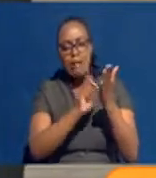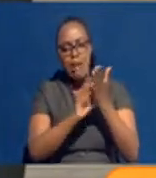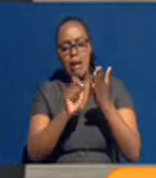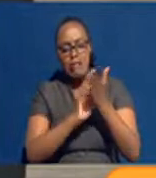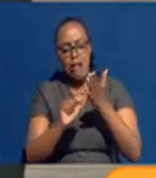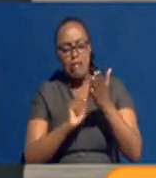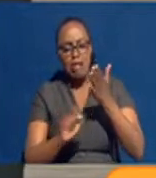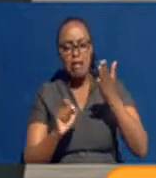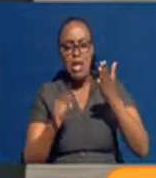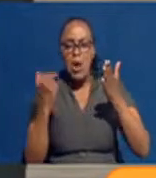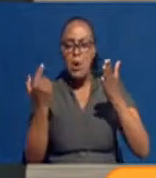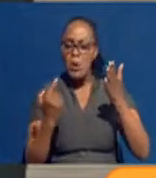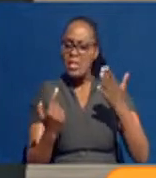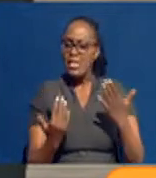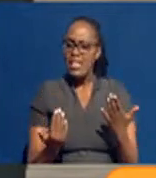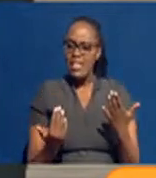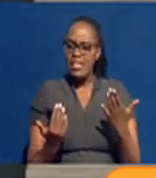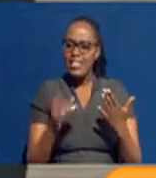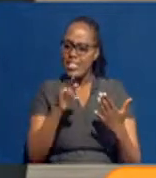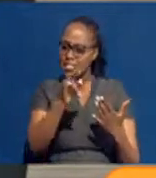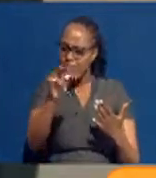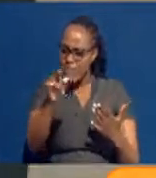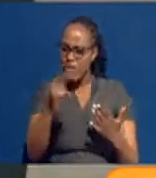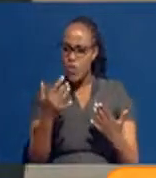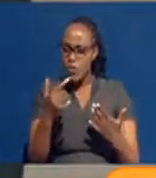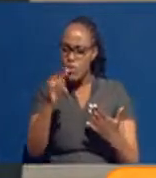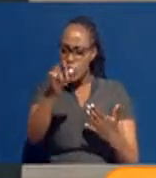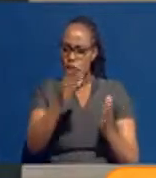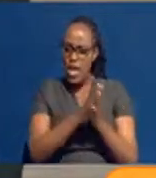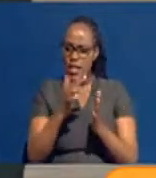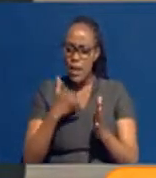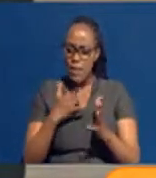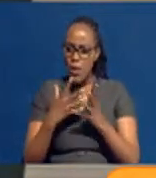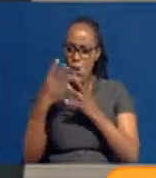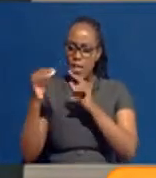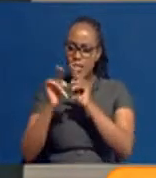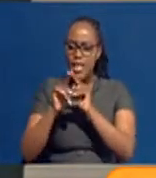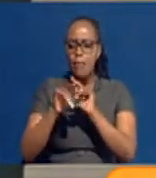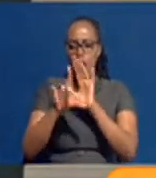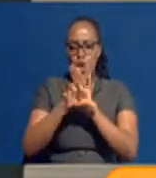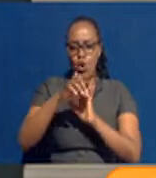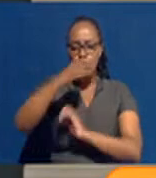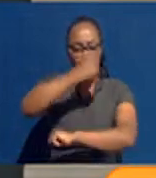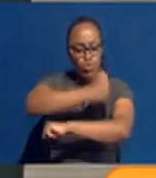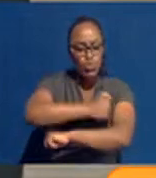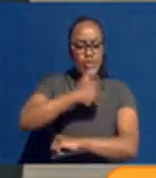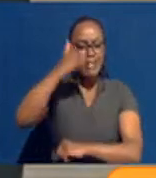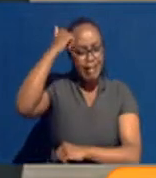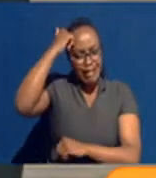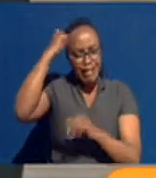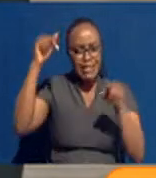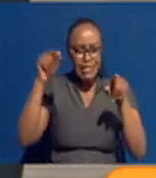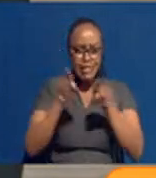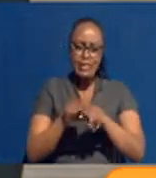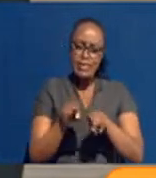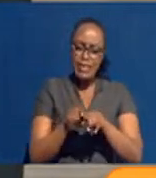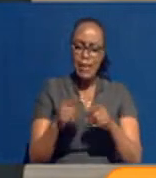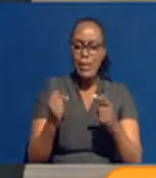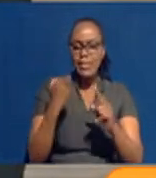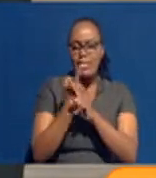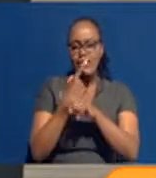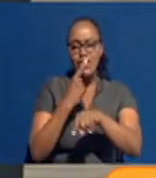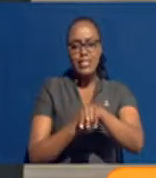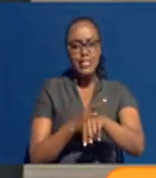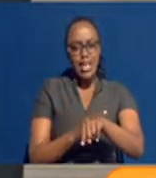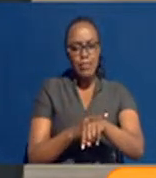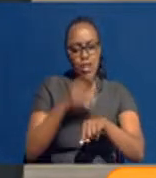writing, and even you and me, we went to the same law school, although at different times.